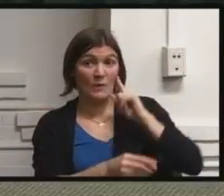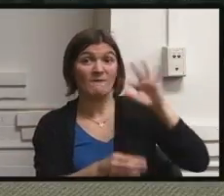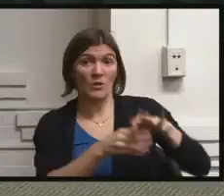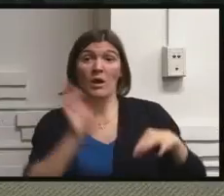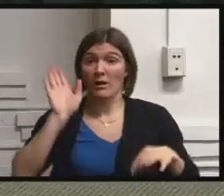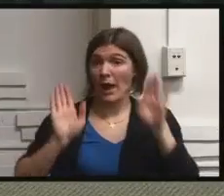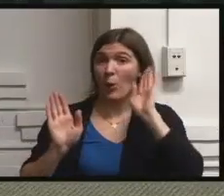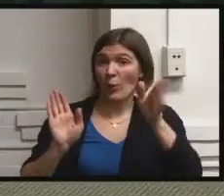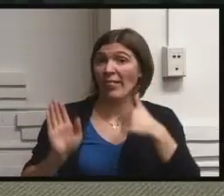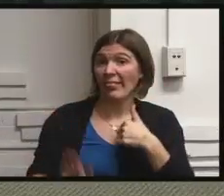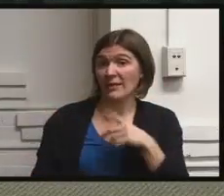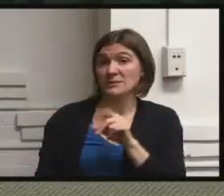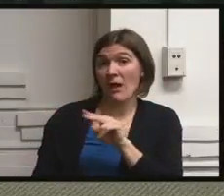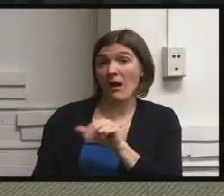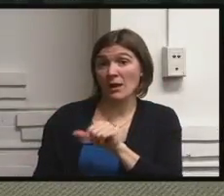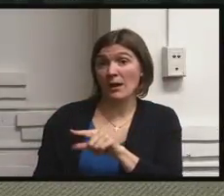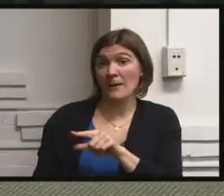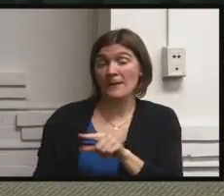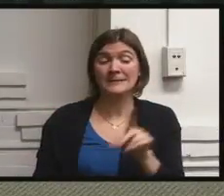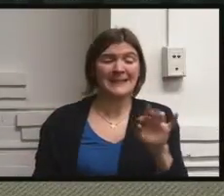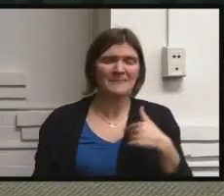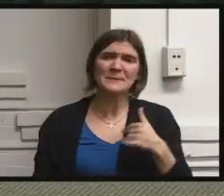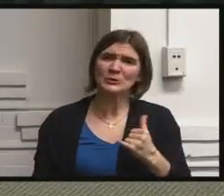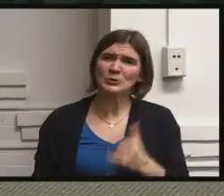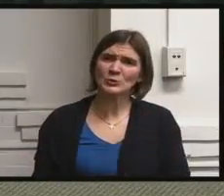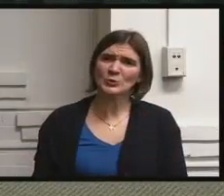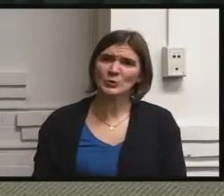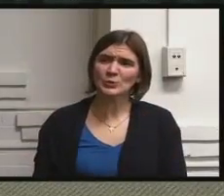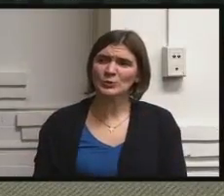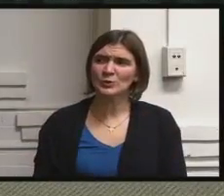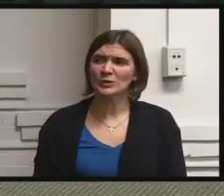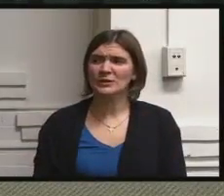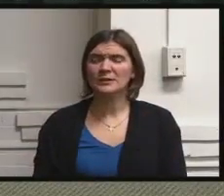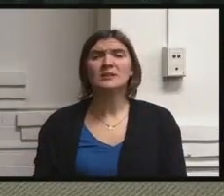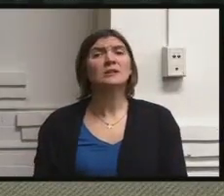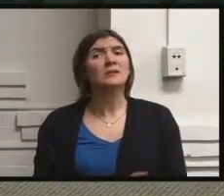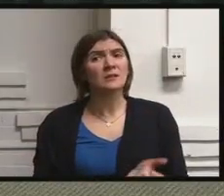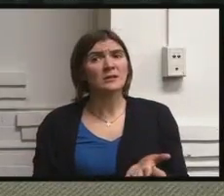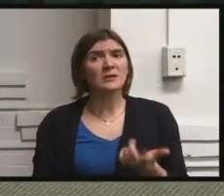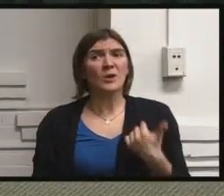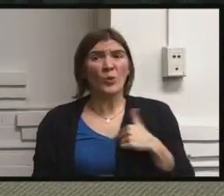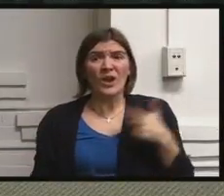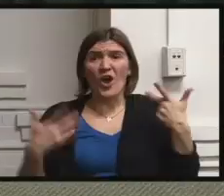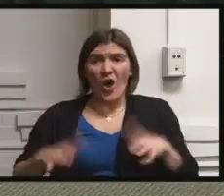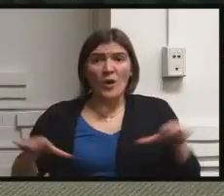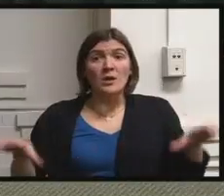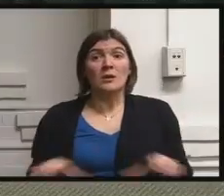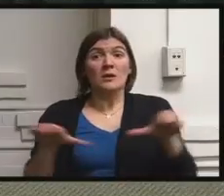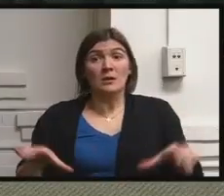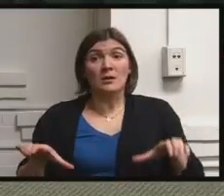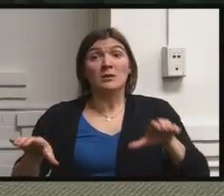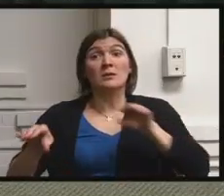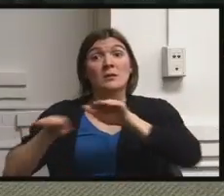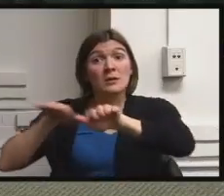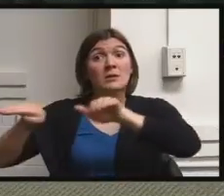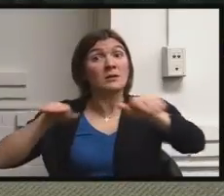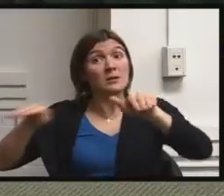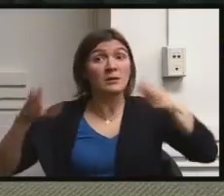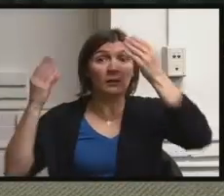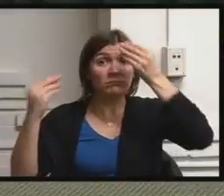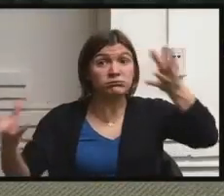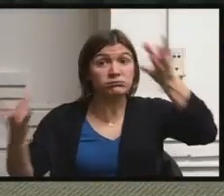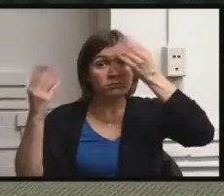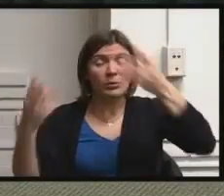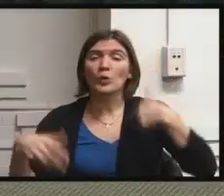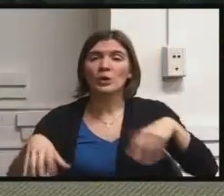will vote for. Because I'm just thinking that, I mean, we've done a lot in terms of informing people. We can do more. We can, you know, have